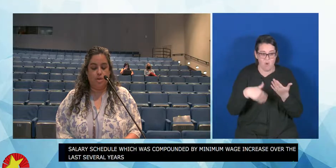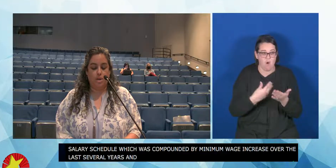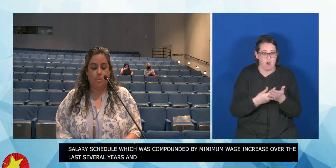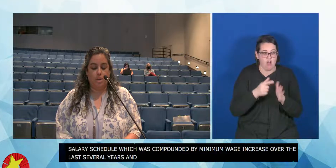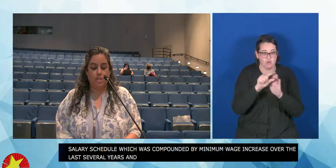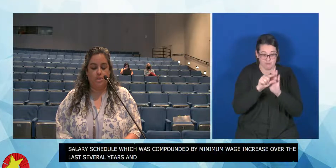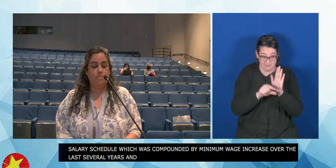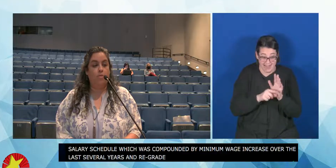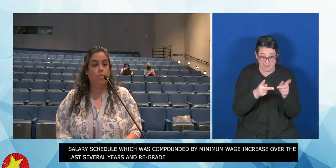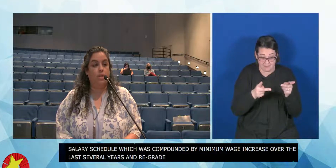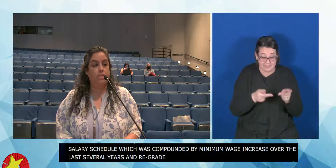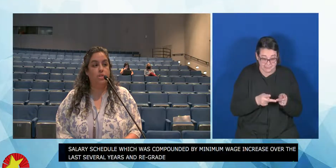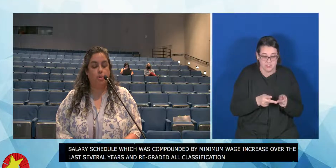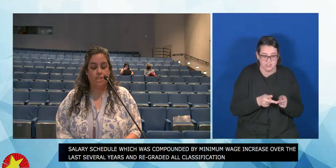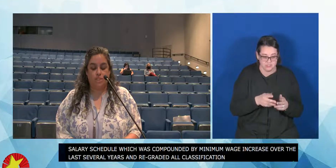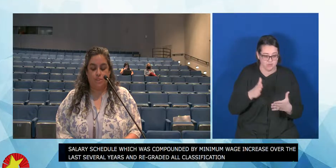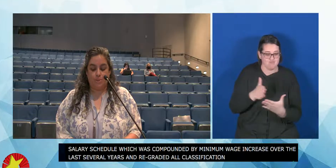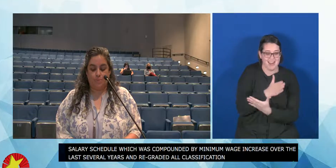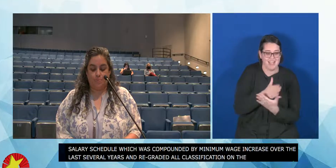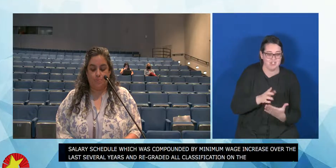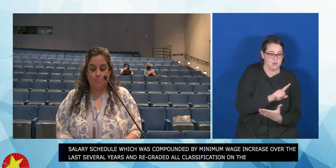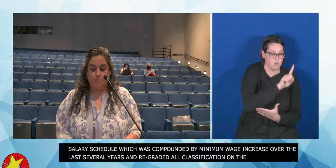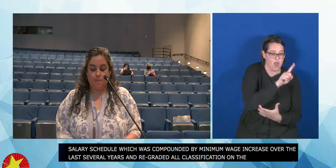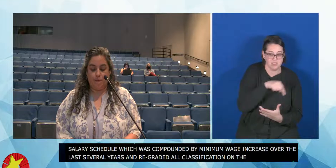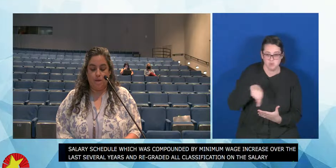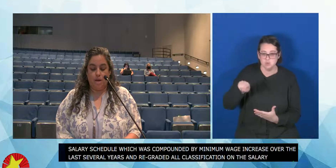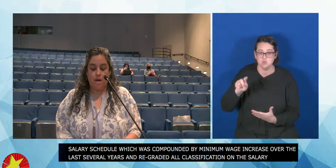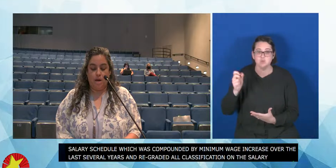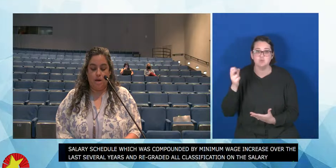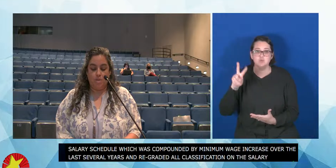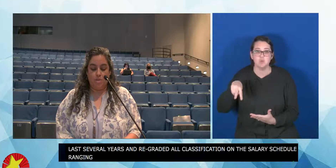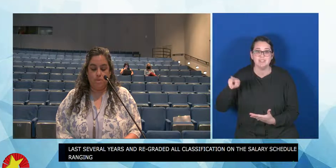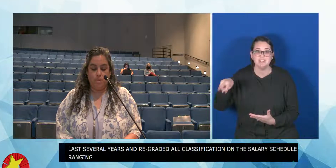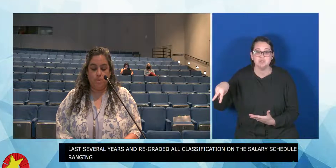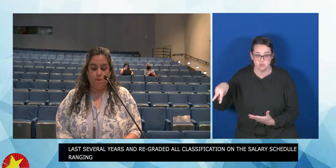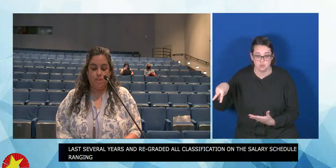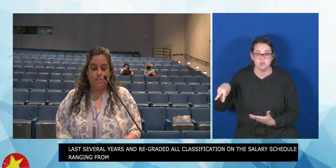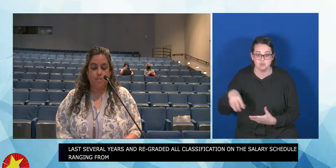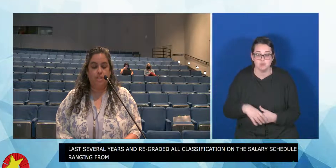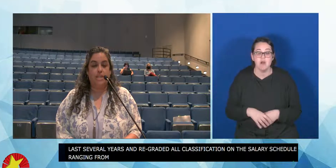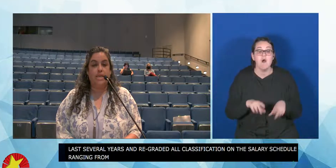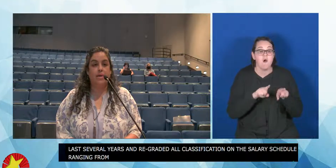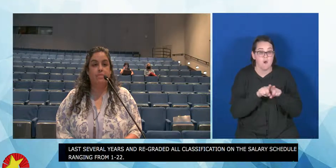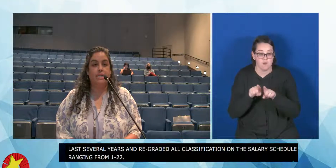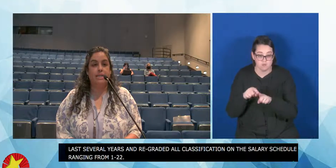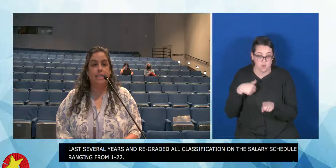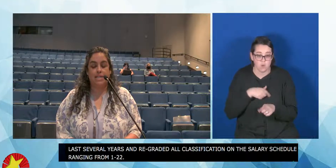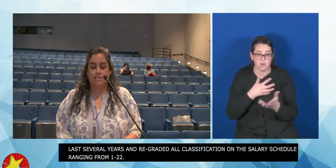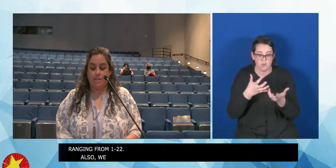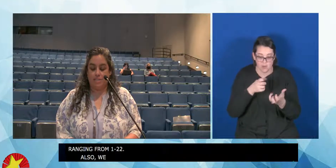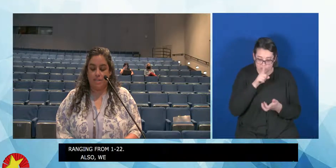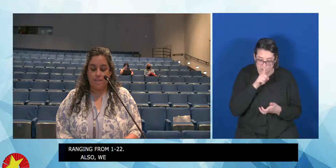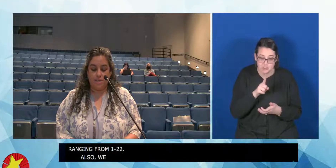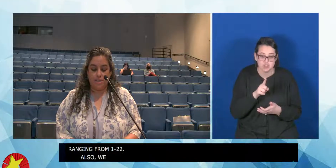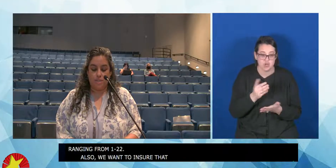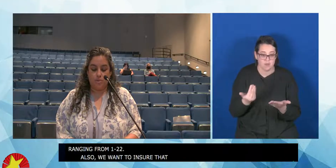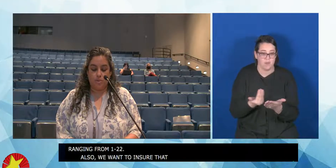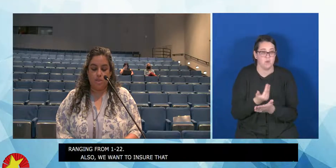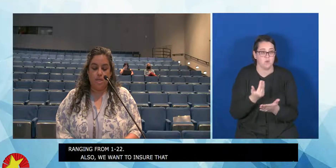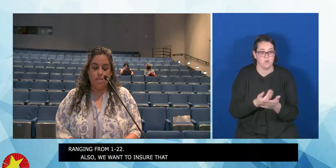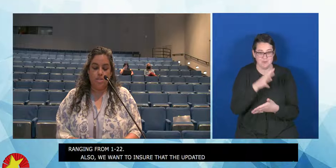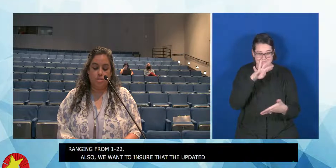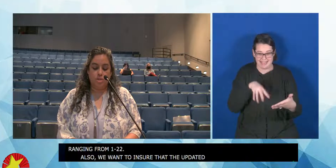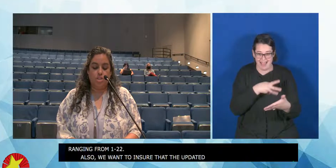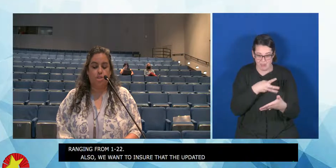schedule ranging from 1 to 22. Also, we want to ensure that the updated classified salary